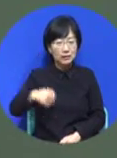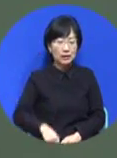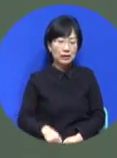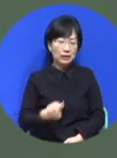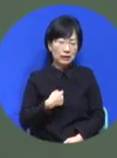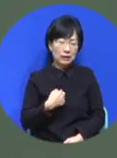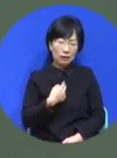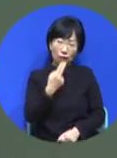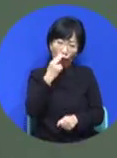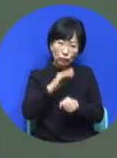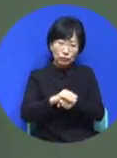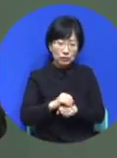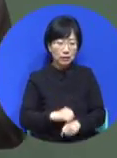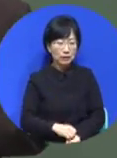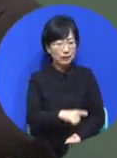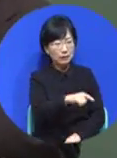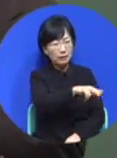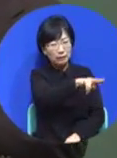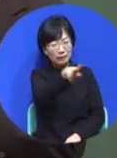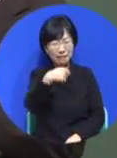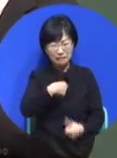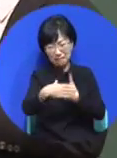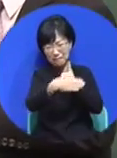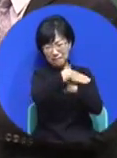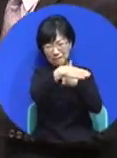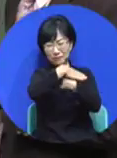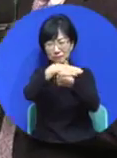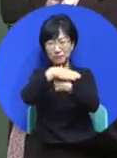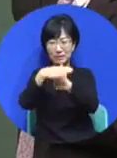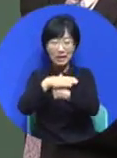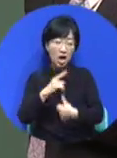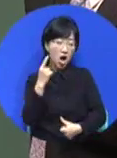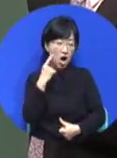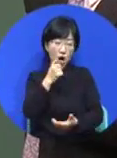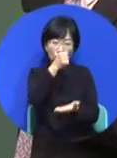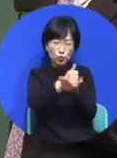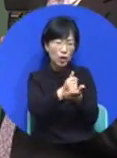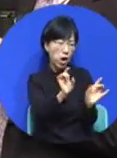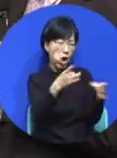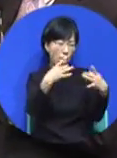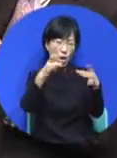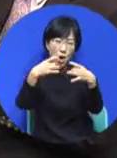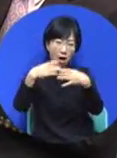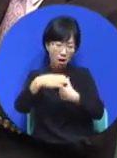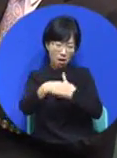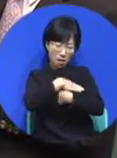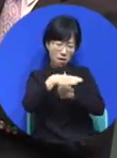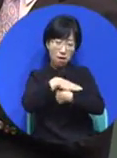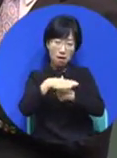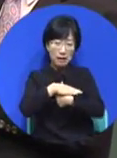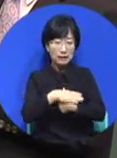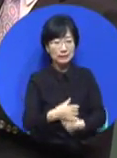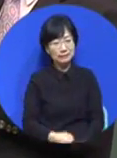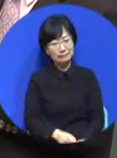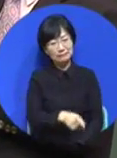Why should it be that I have to be framed as a heretic by all these other people who are so lacking?